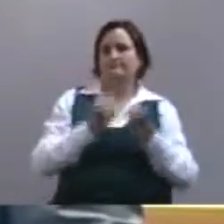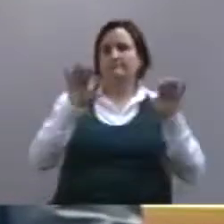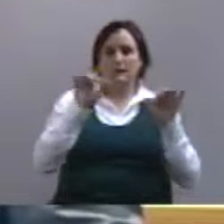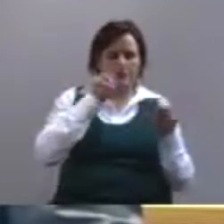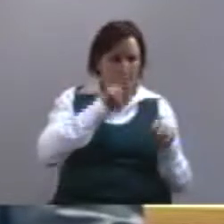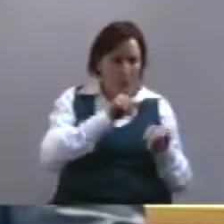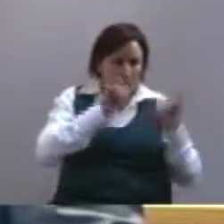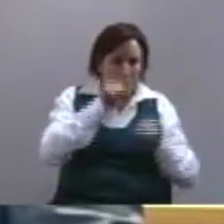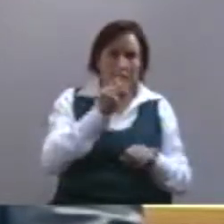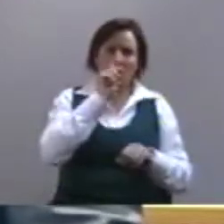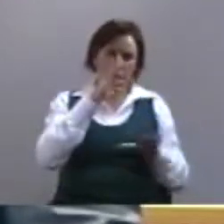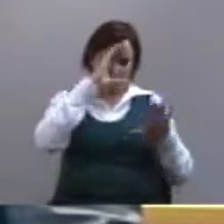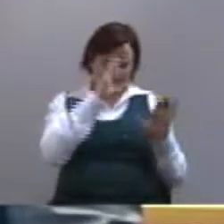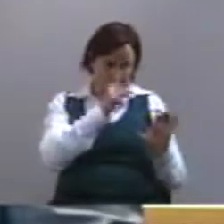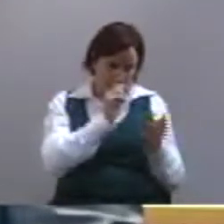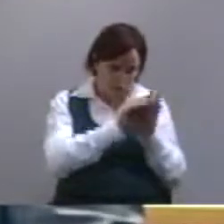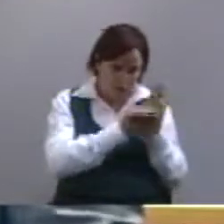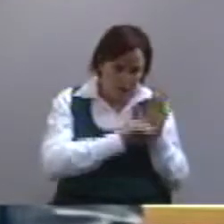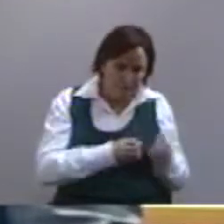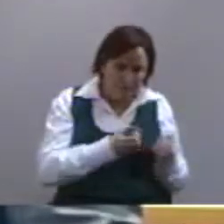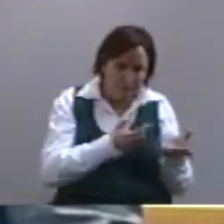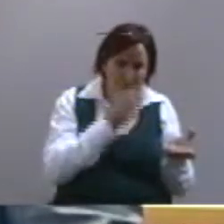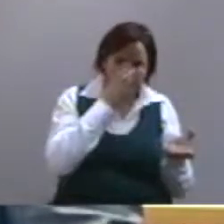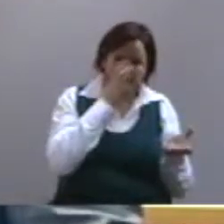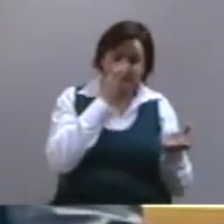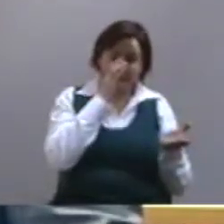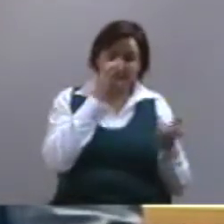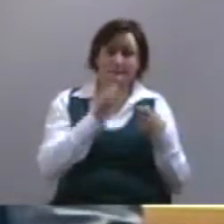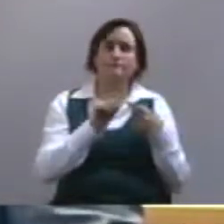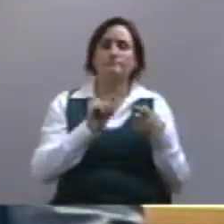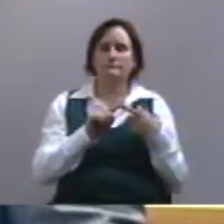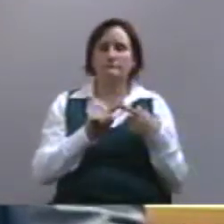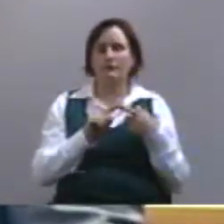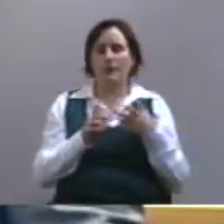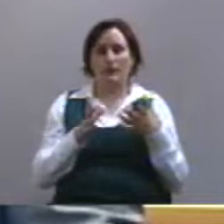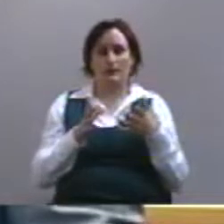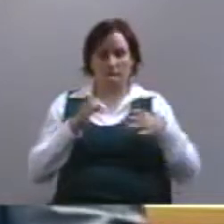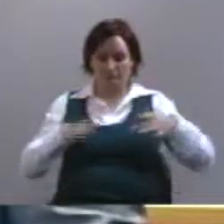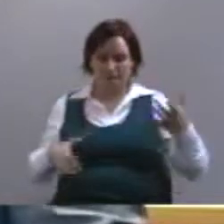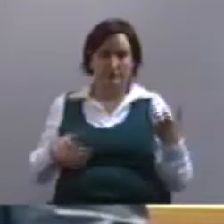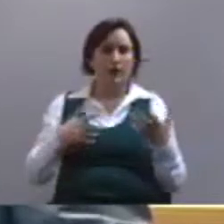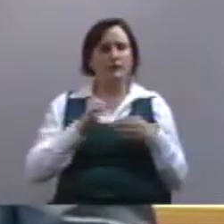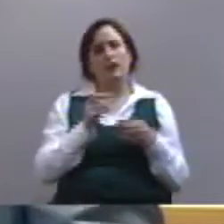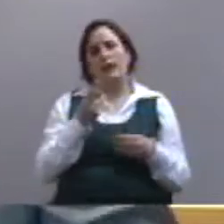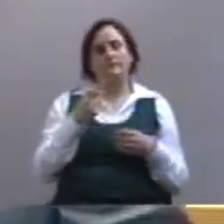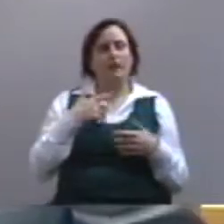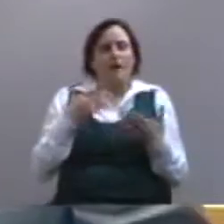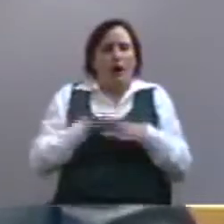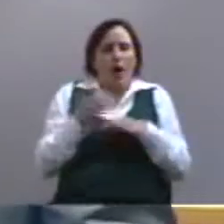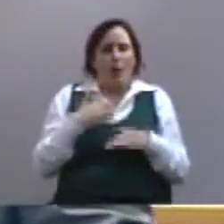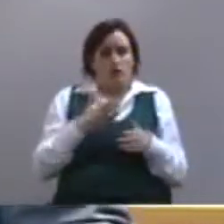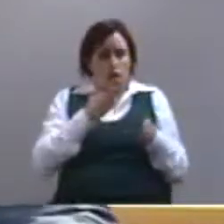course is on tactical awareness, weapon skills, how to stop and search vehicles